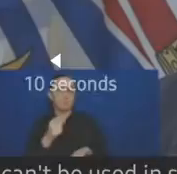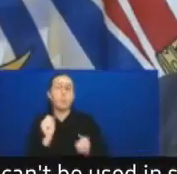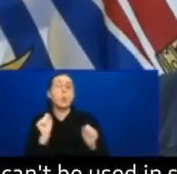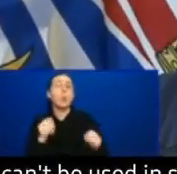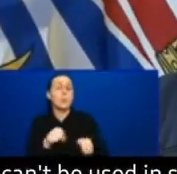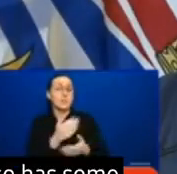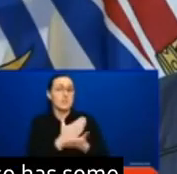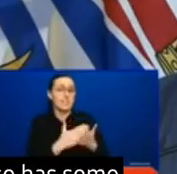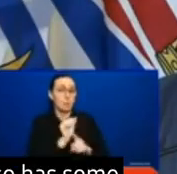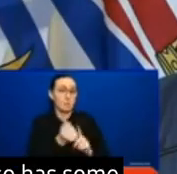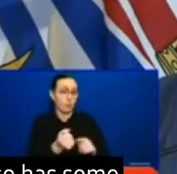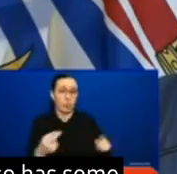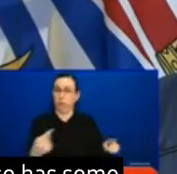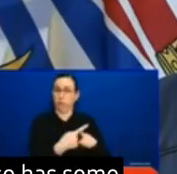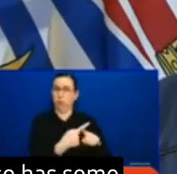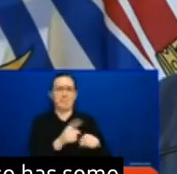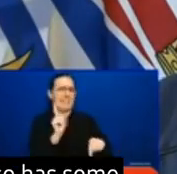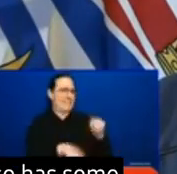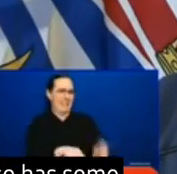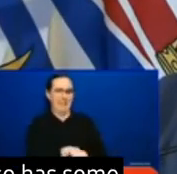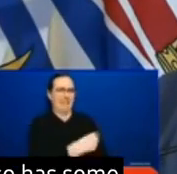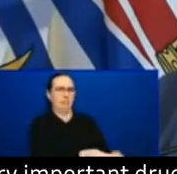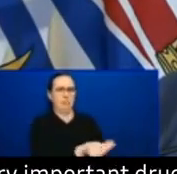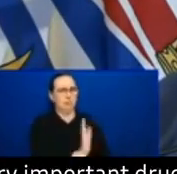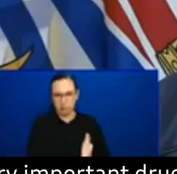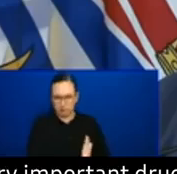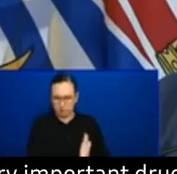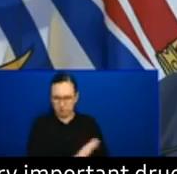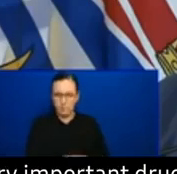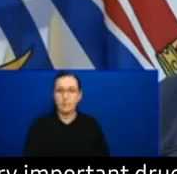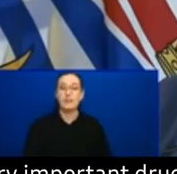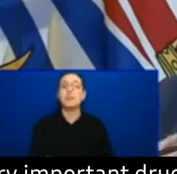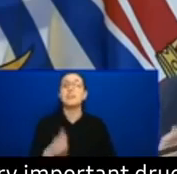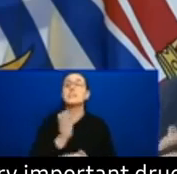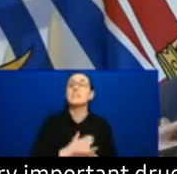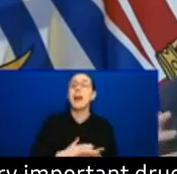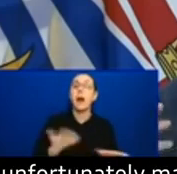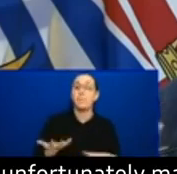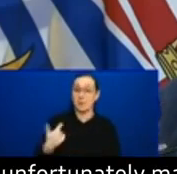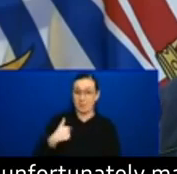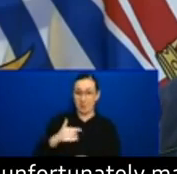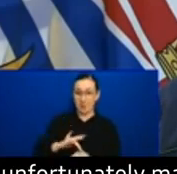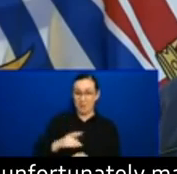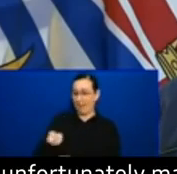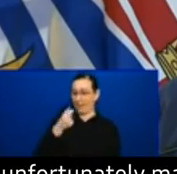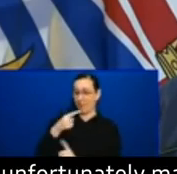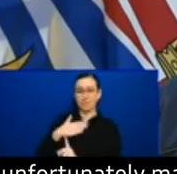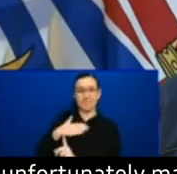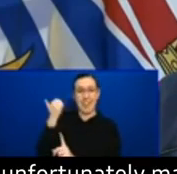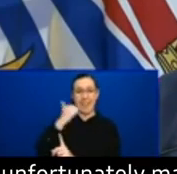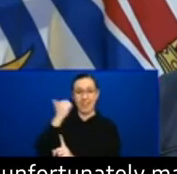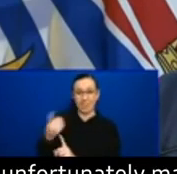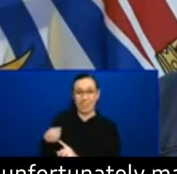has some very important drug-drug interactions. So unfortunately, many of the people who would potentially